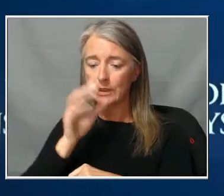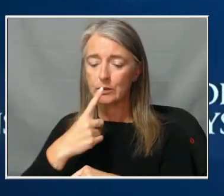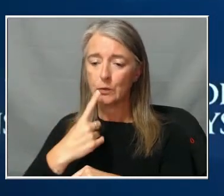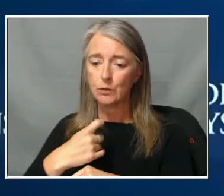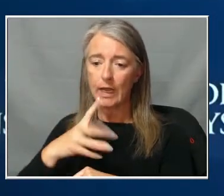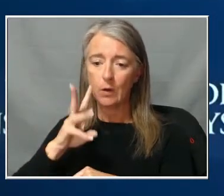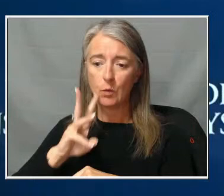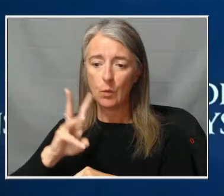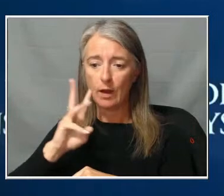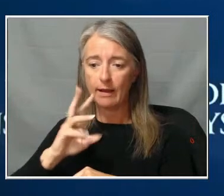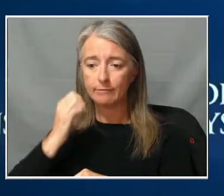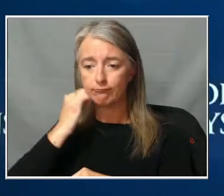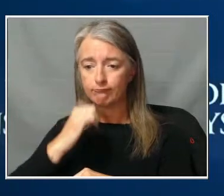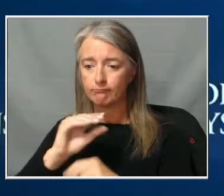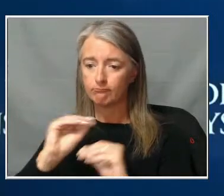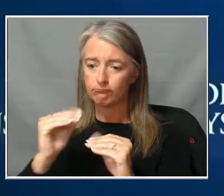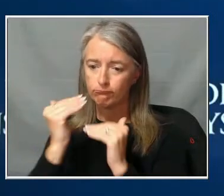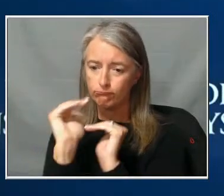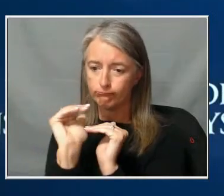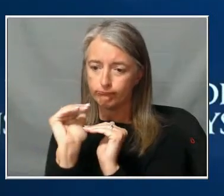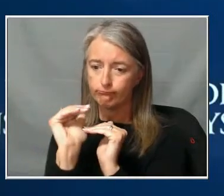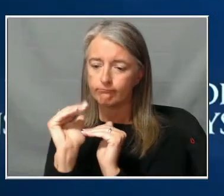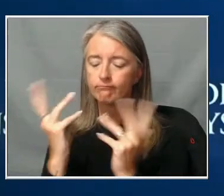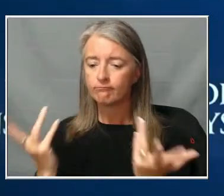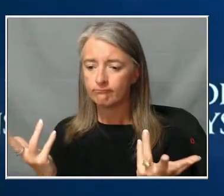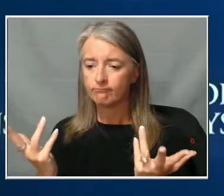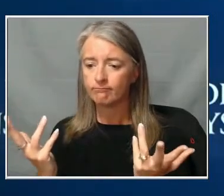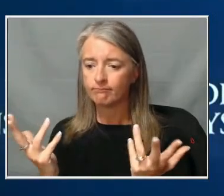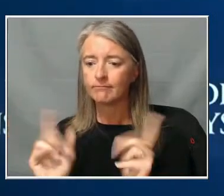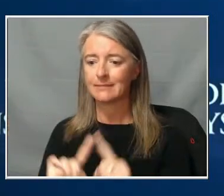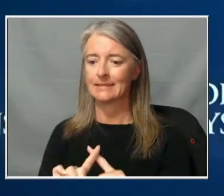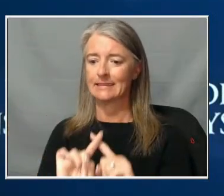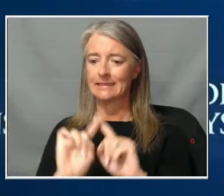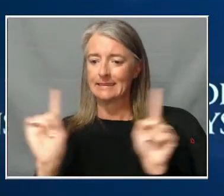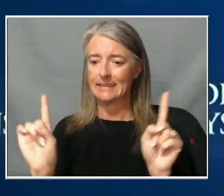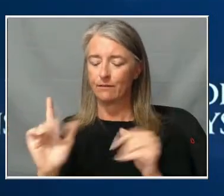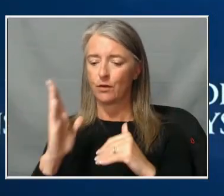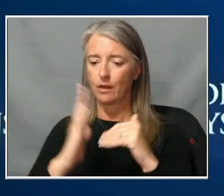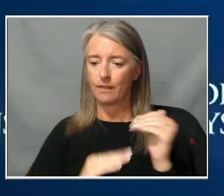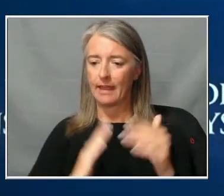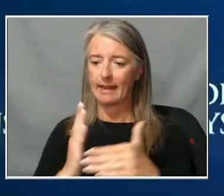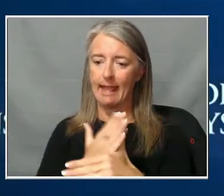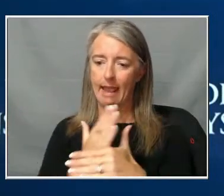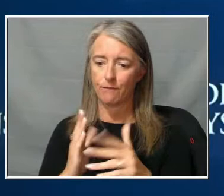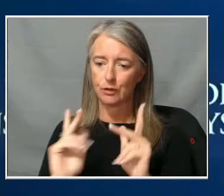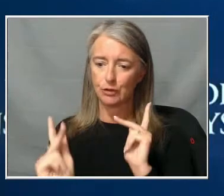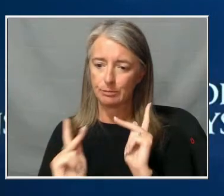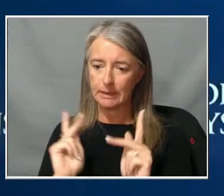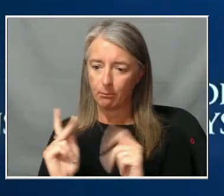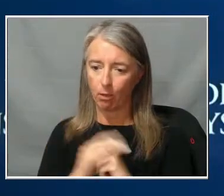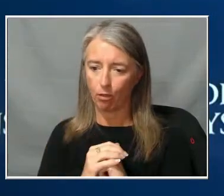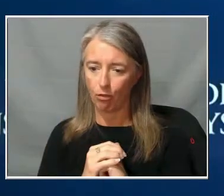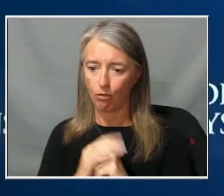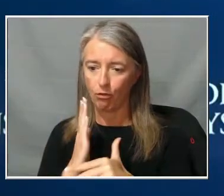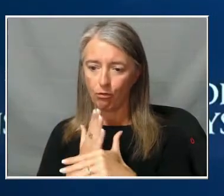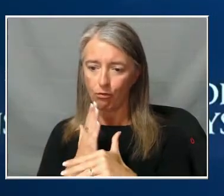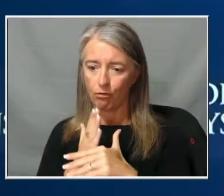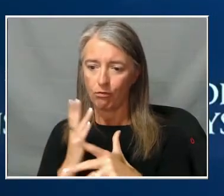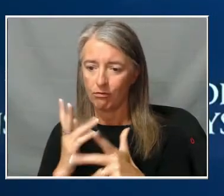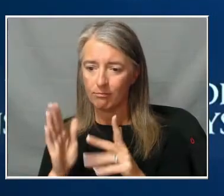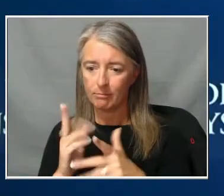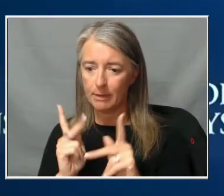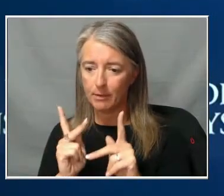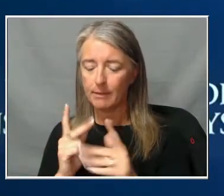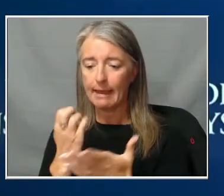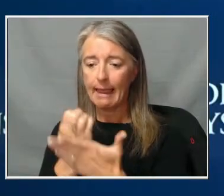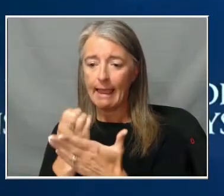no more, no less, are different than average people. In other ways, they may be economically